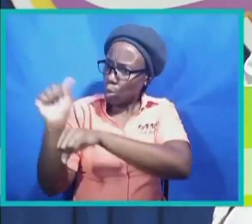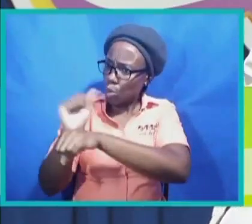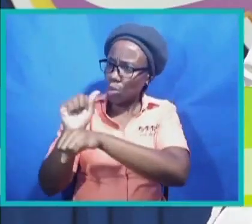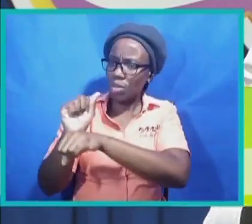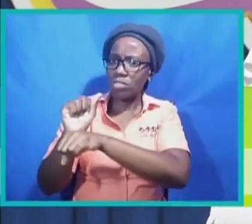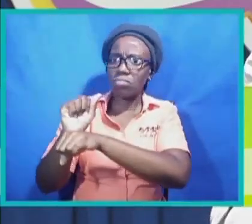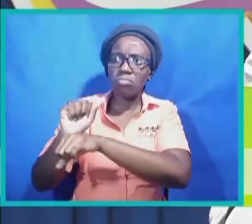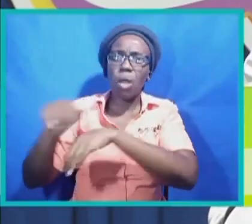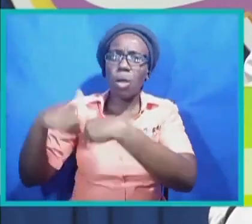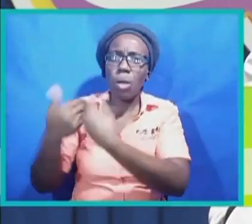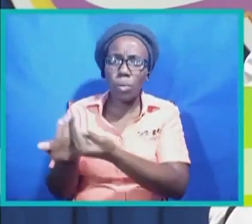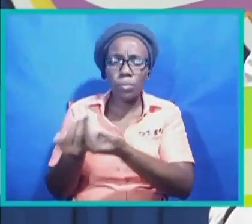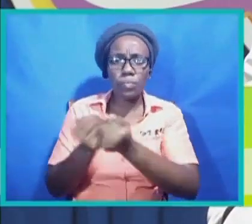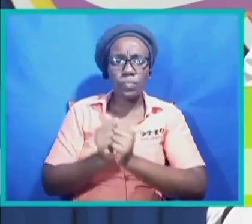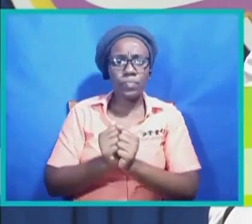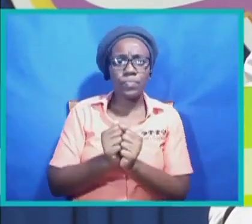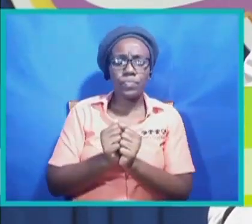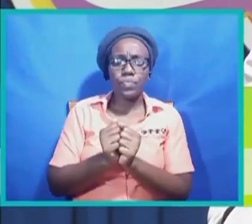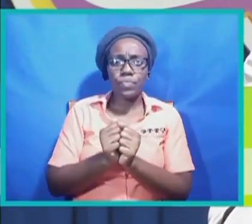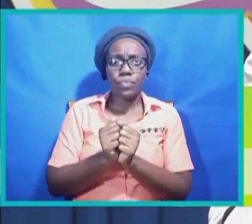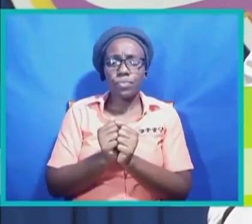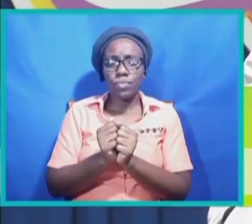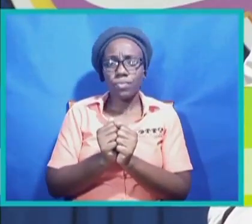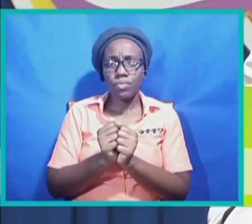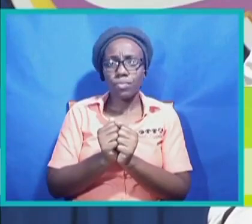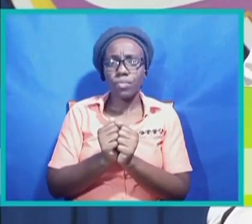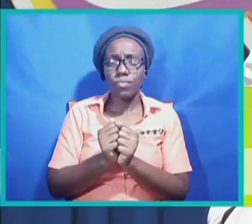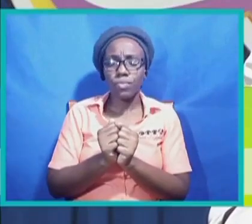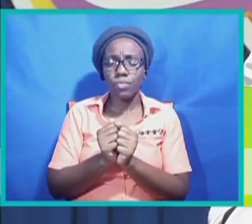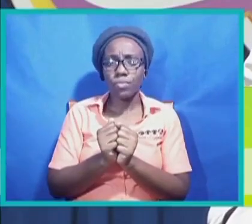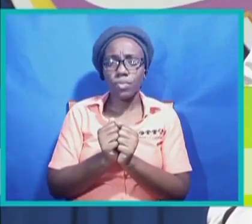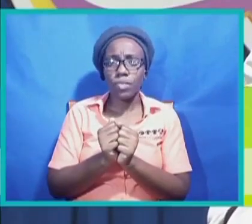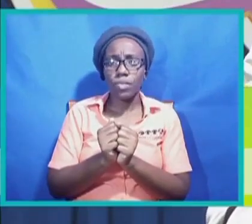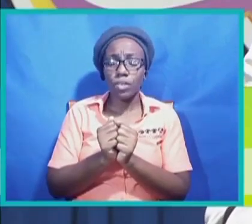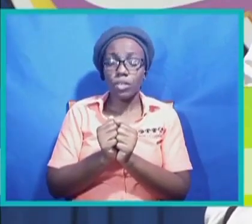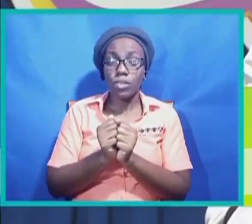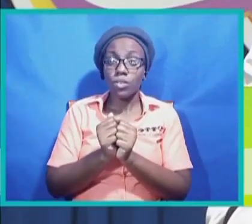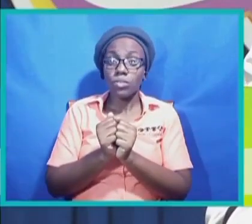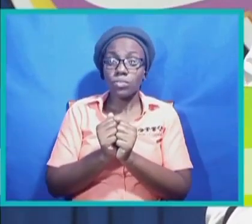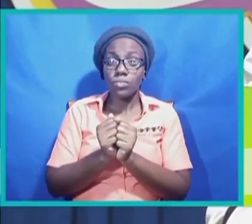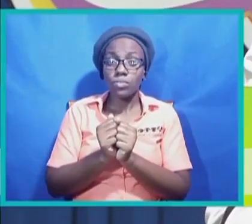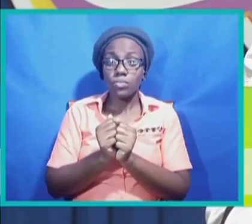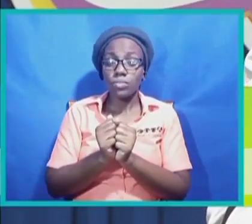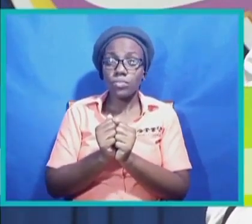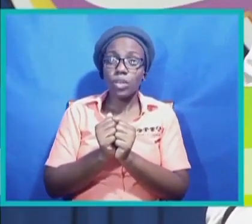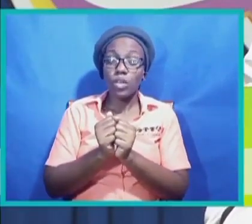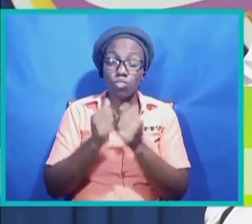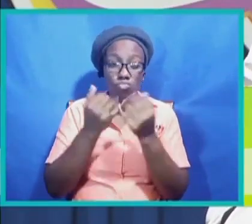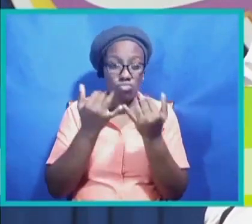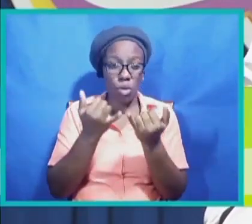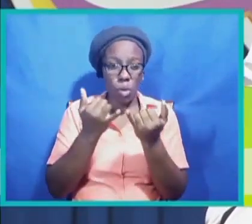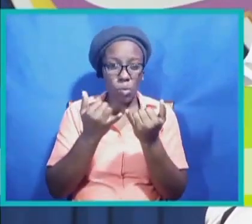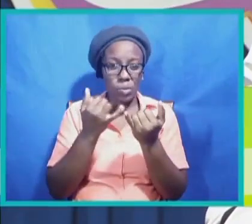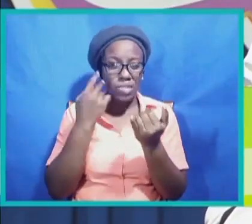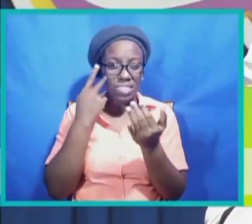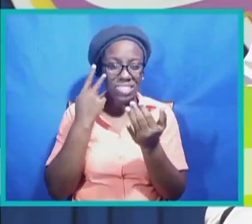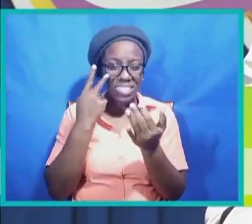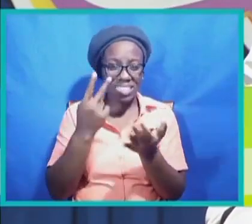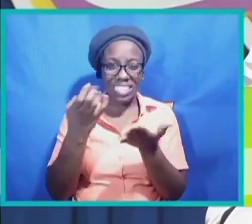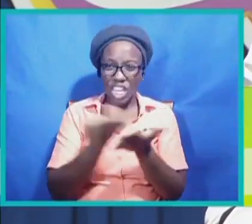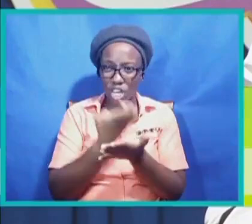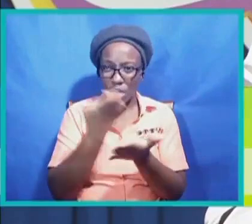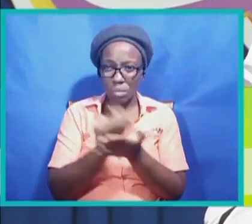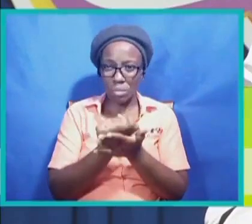that from the perspective of the requirements for the change of the economy, it's not only opportune, but in my view,